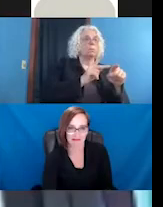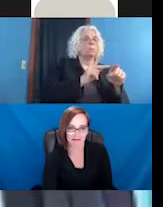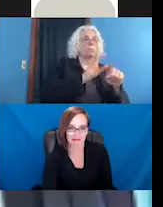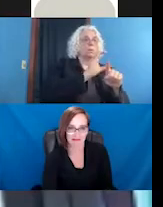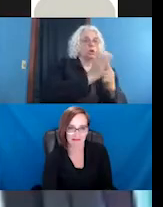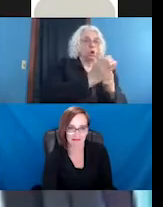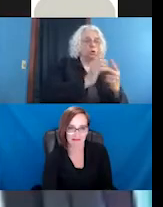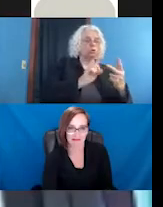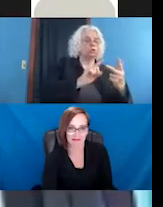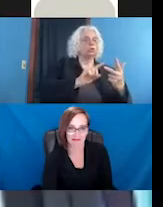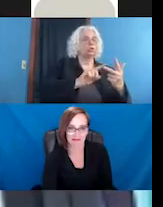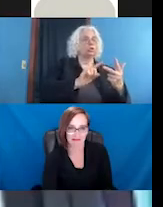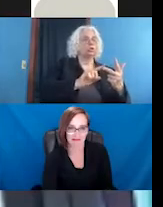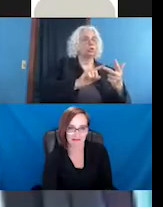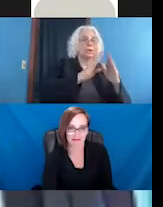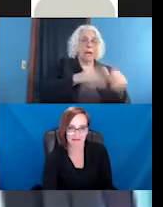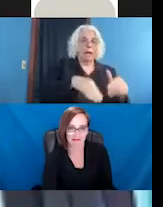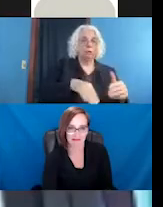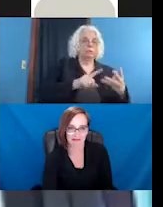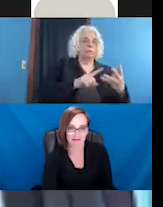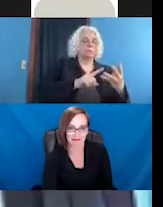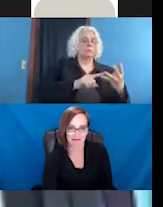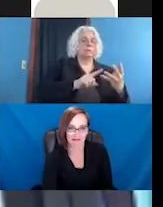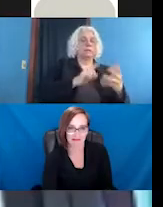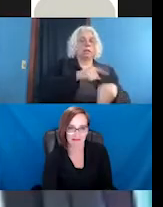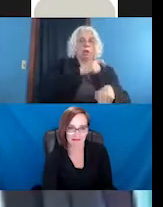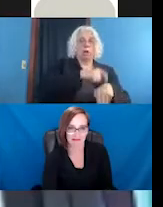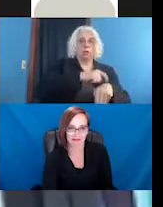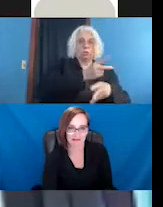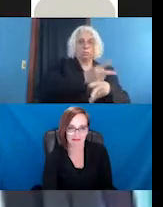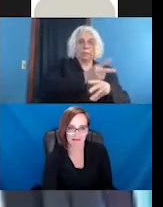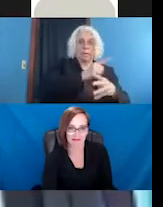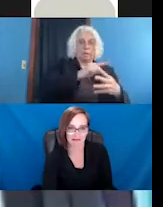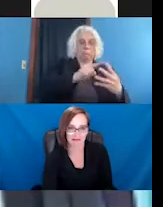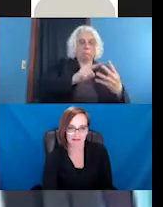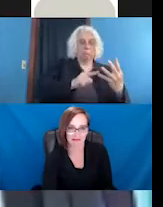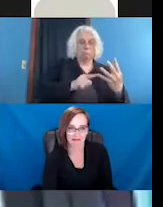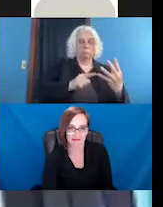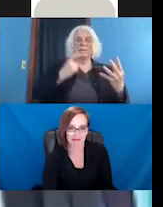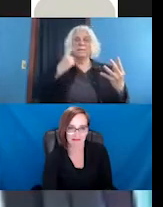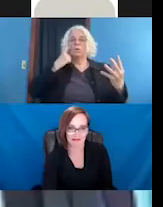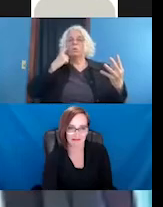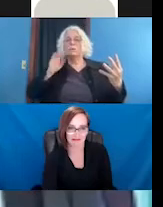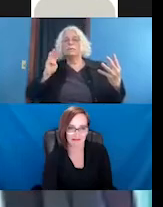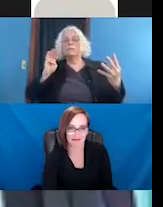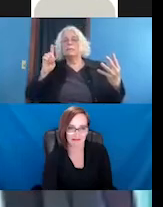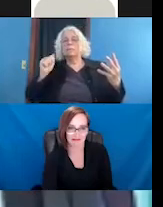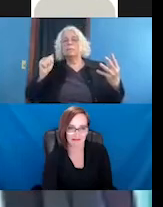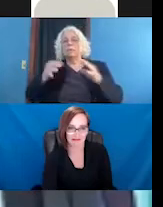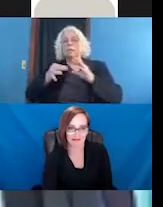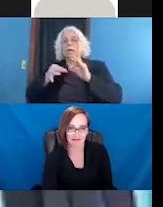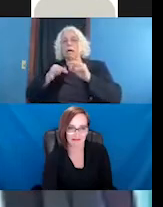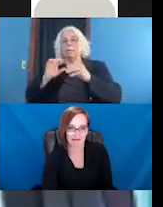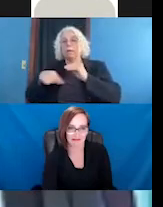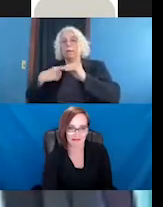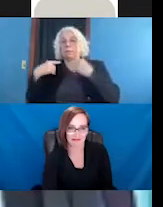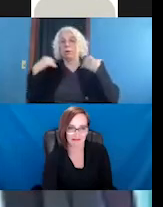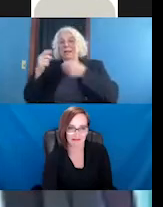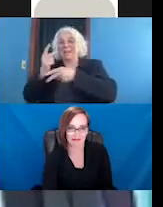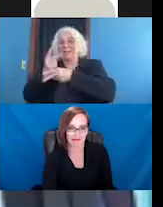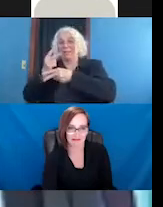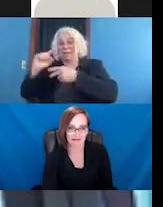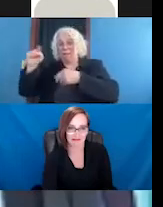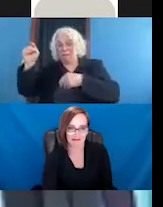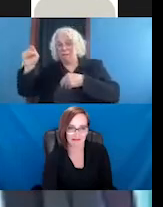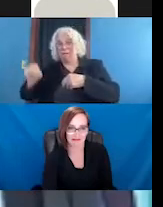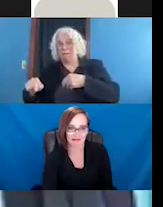at long-term care. And when Brenda was talking about all those issues with the healthcare, we're experiencing